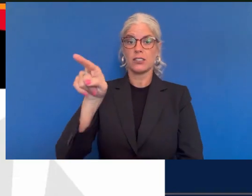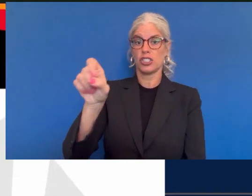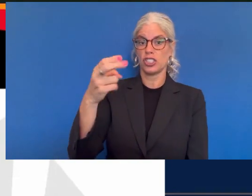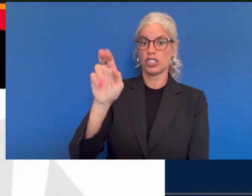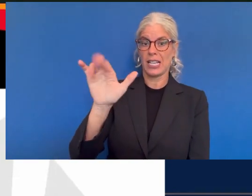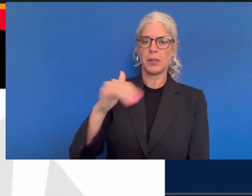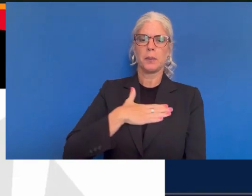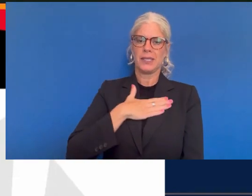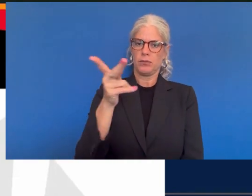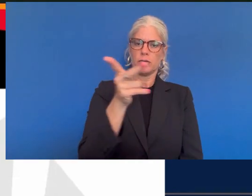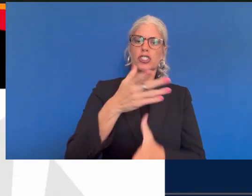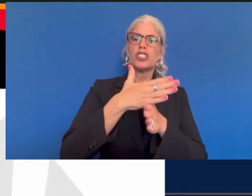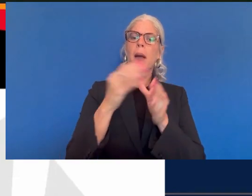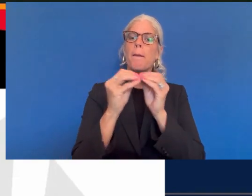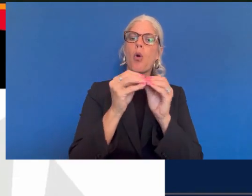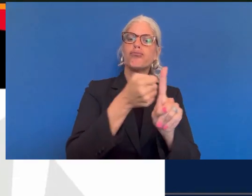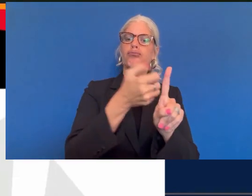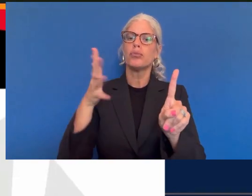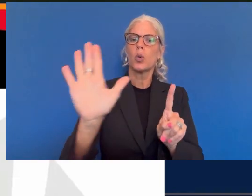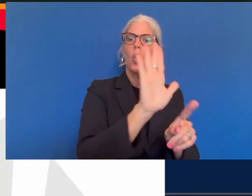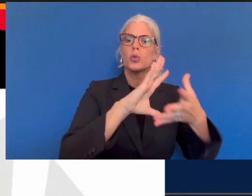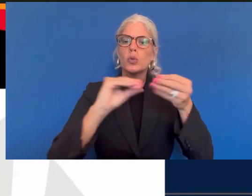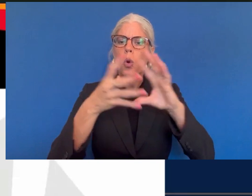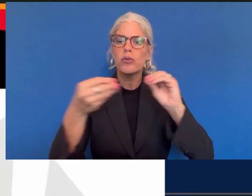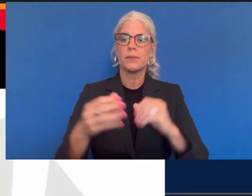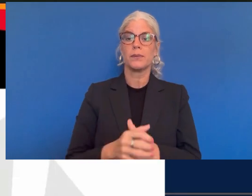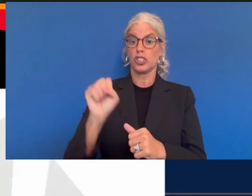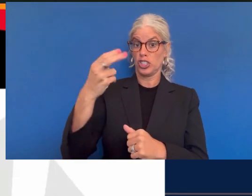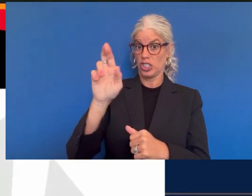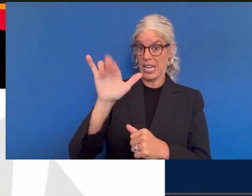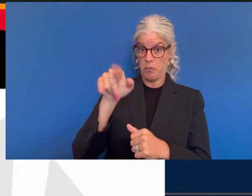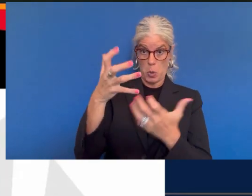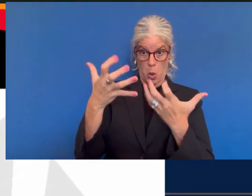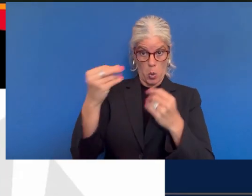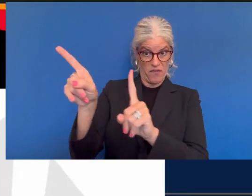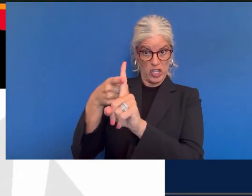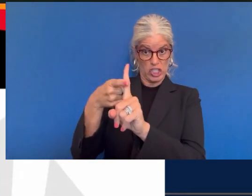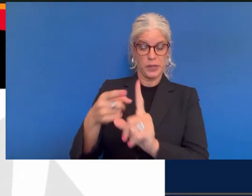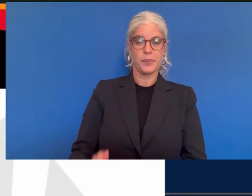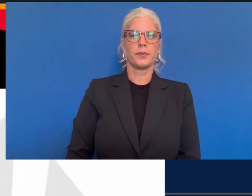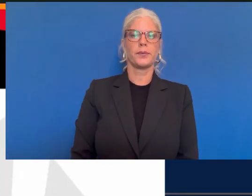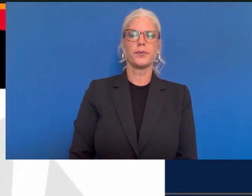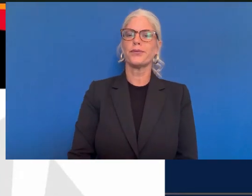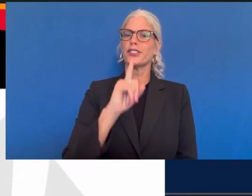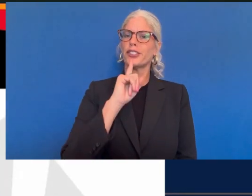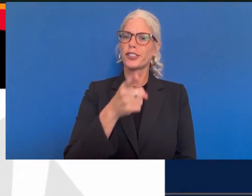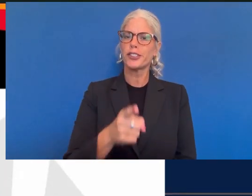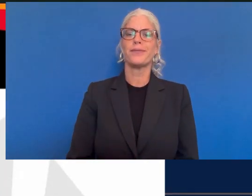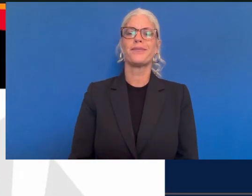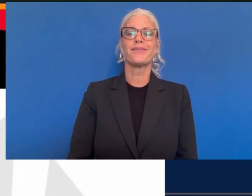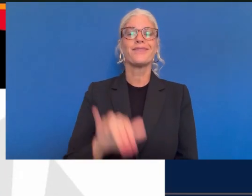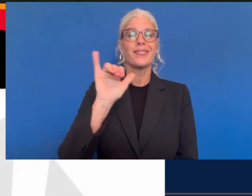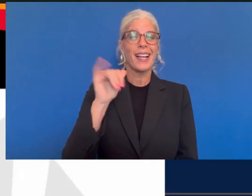ask Liz and Sherry to share more of their stories. Sherry, would you like to go first? Sure.